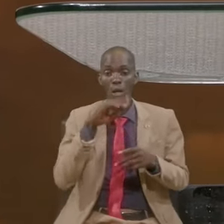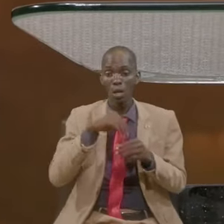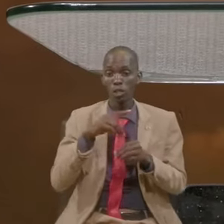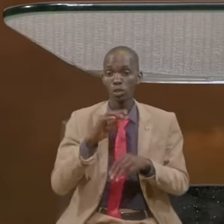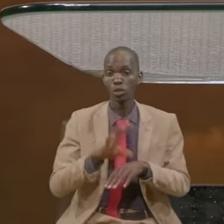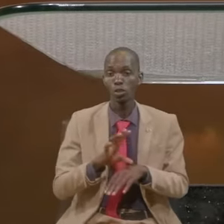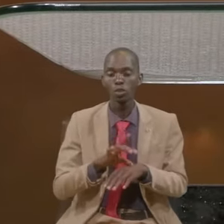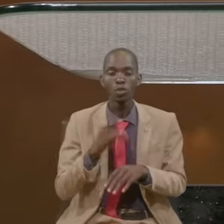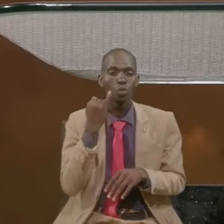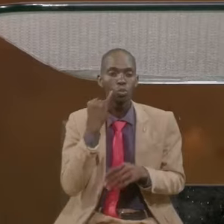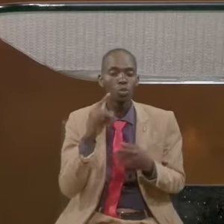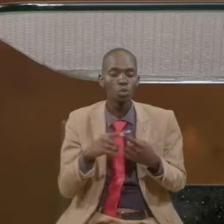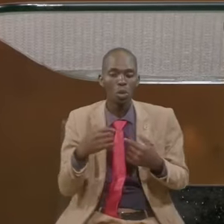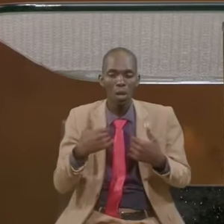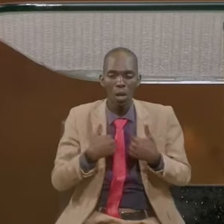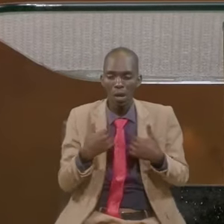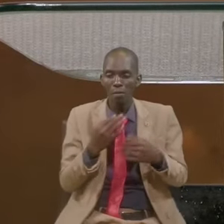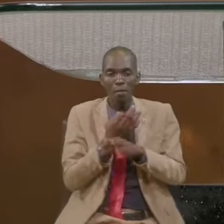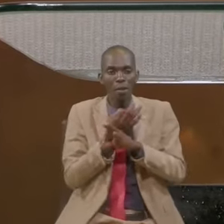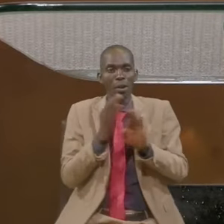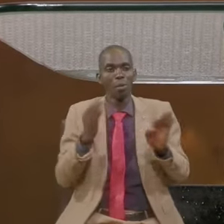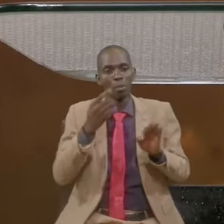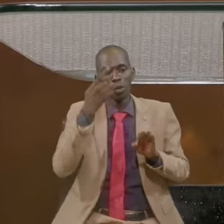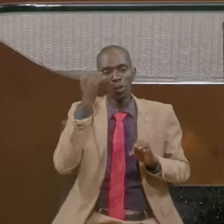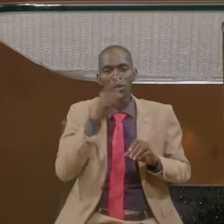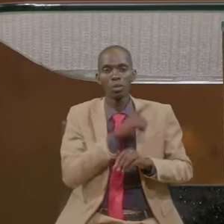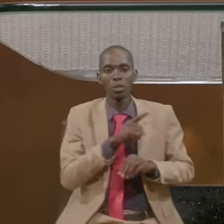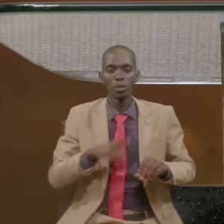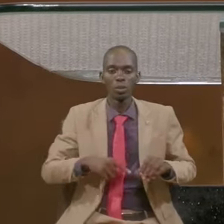the Lord has set us free, free to